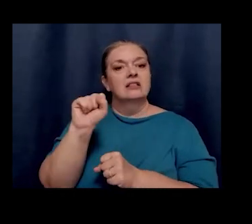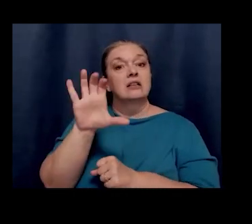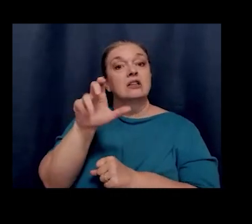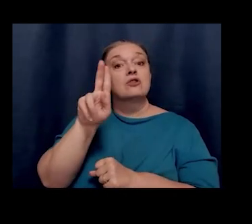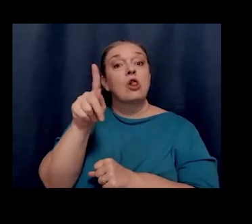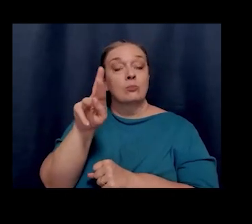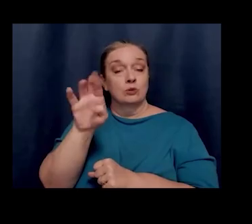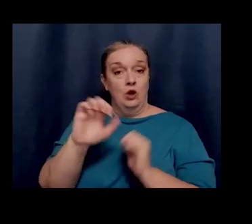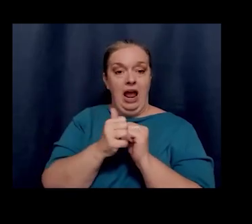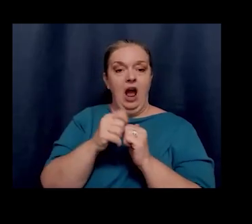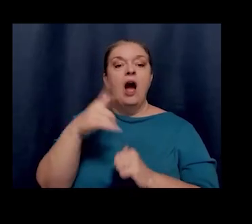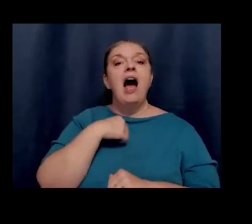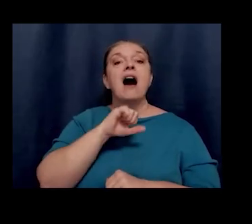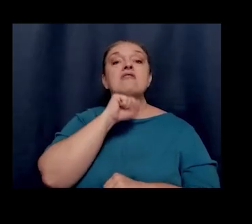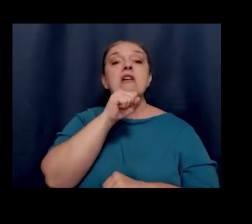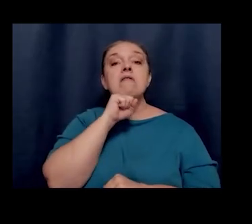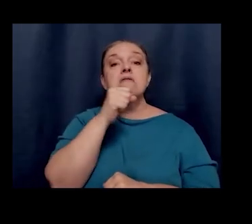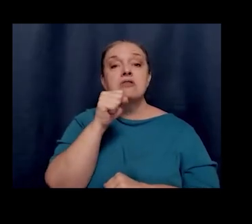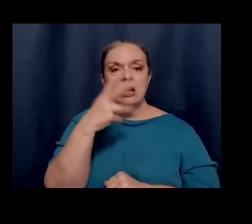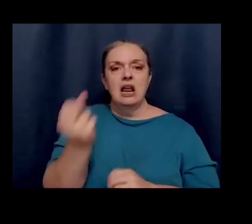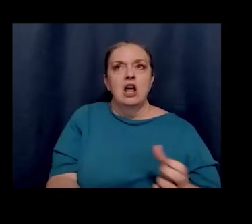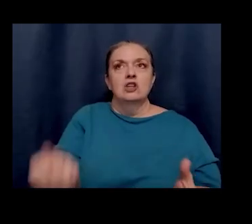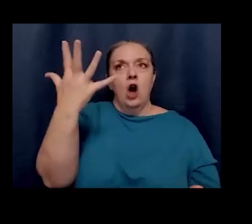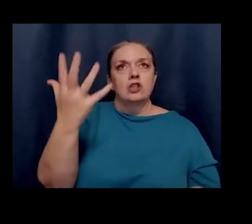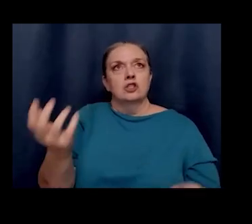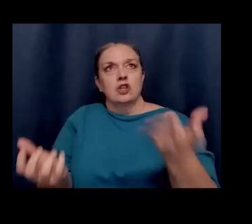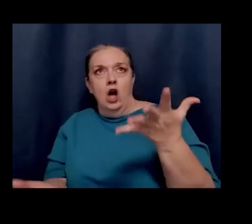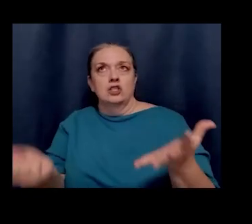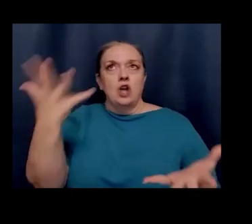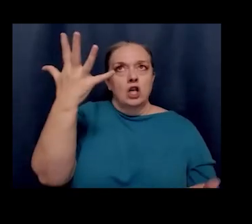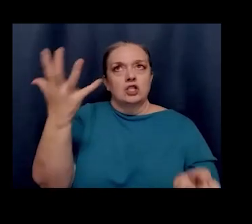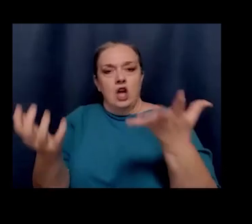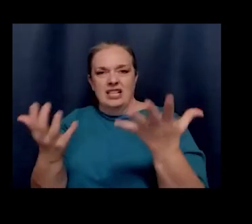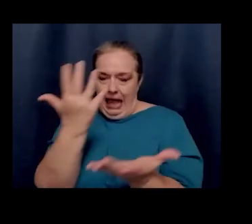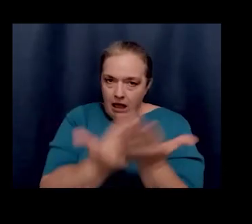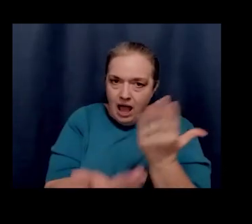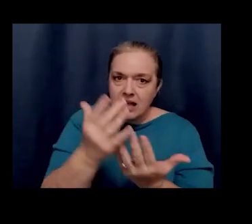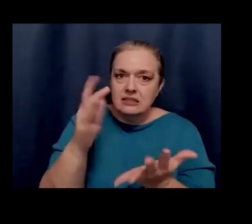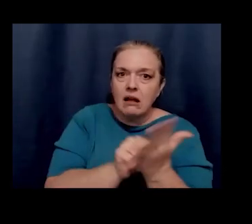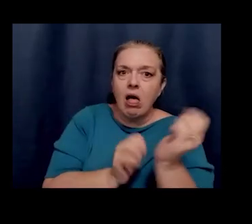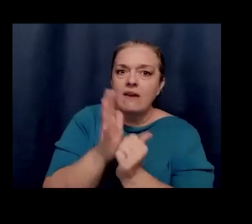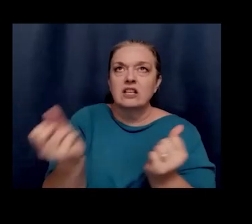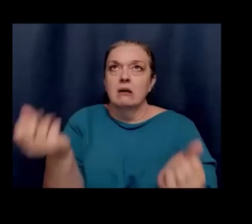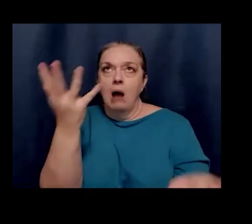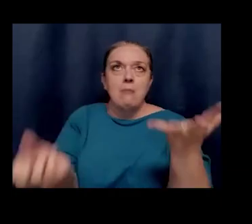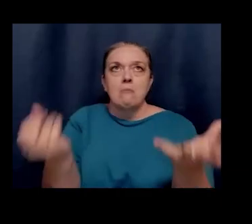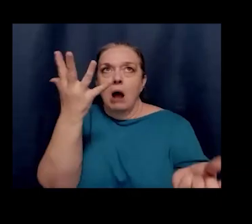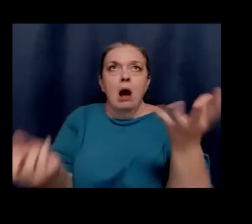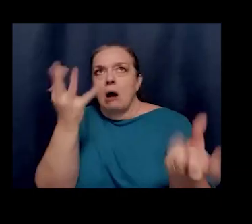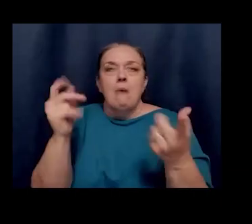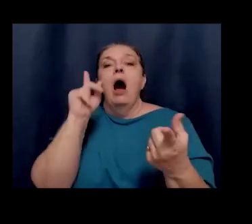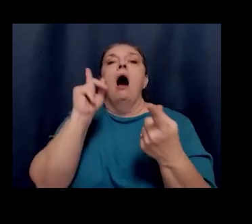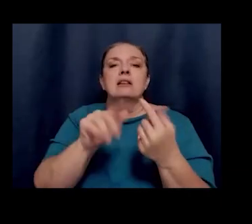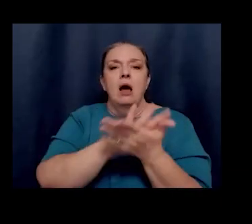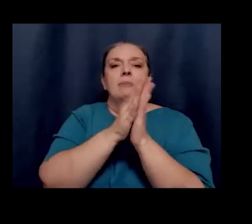concrete between two gloved hands until it becomes a perfect sphere. It gives us a sense of the irreverent nature of